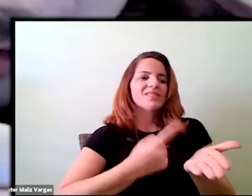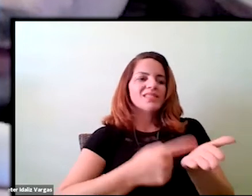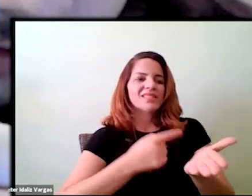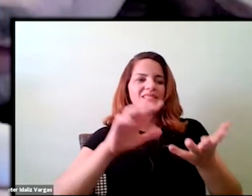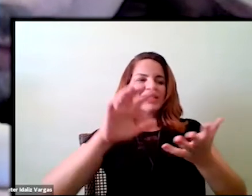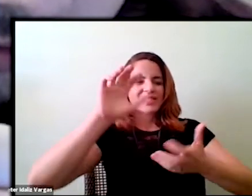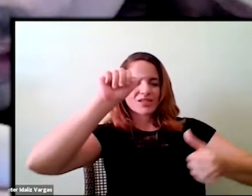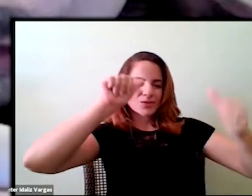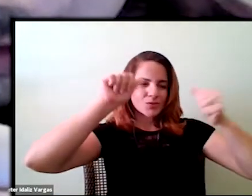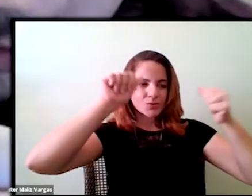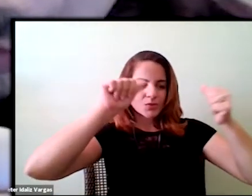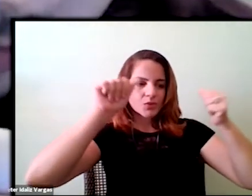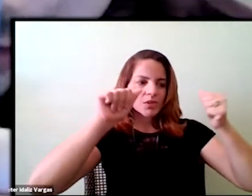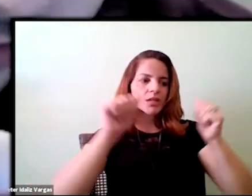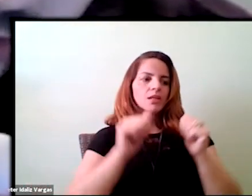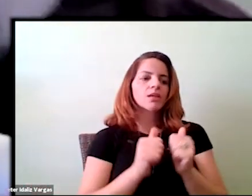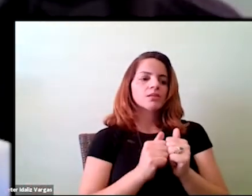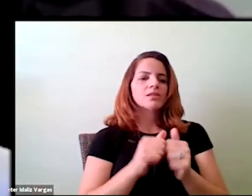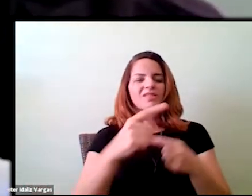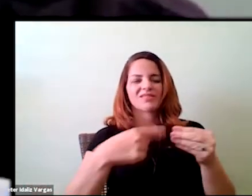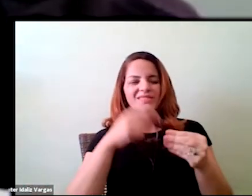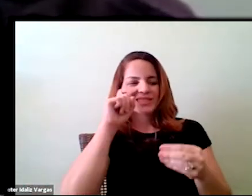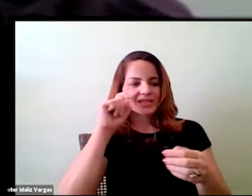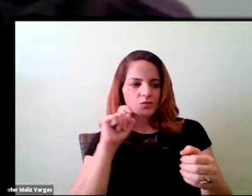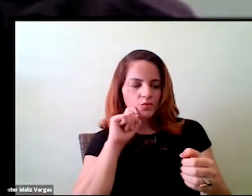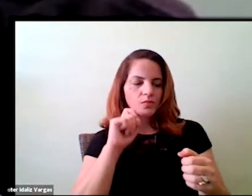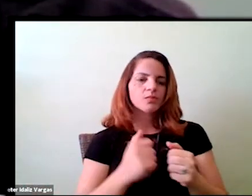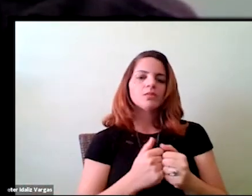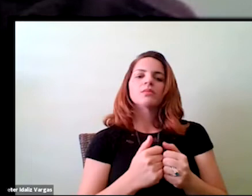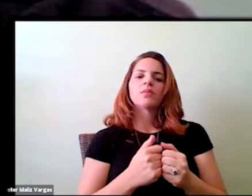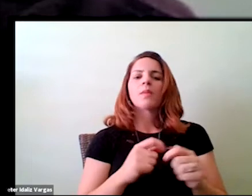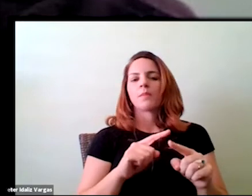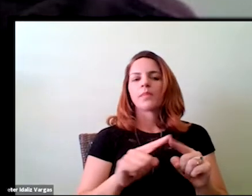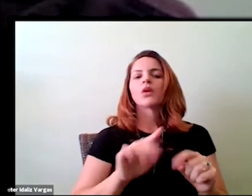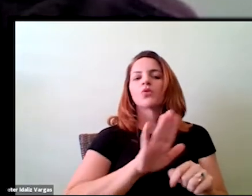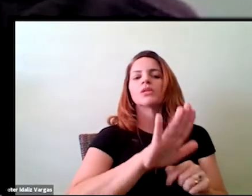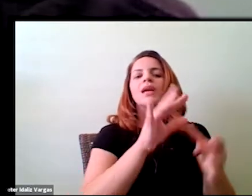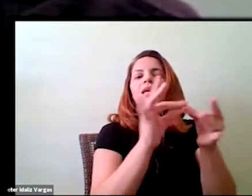and sexuality through drag and their embodied transgender expression.